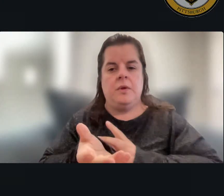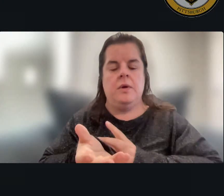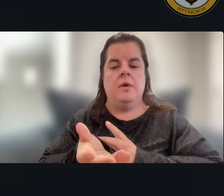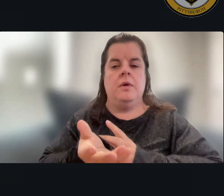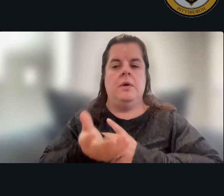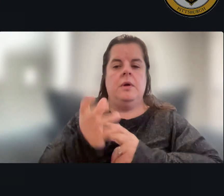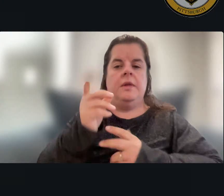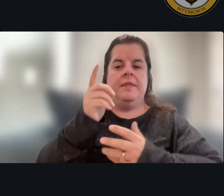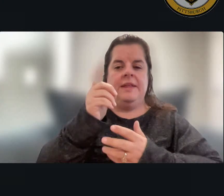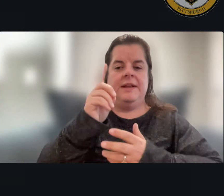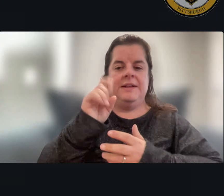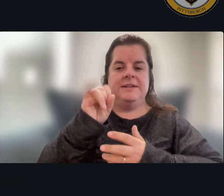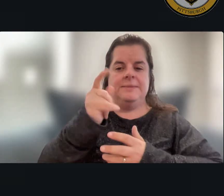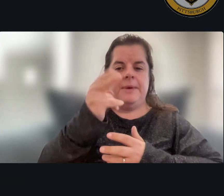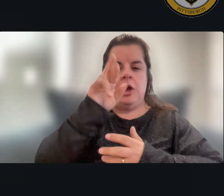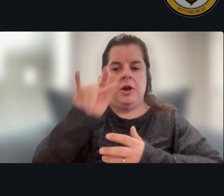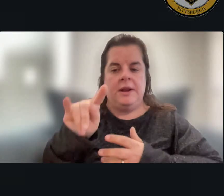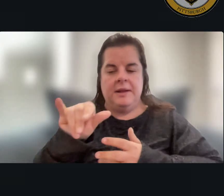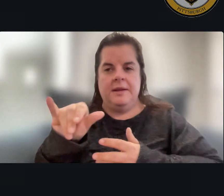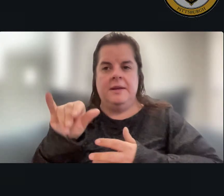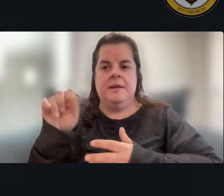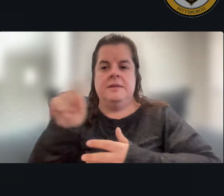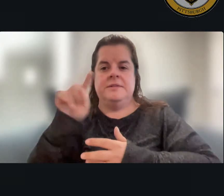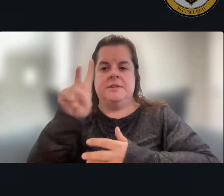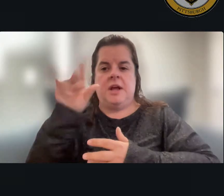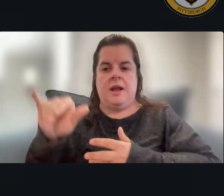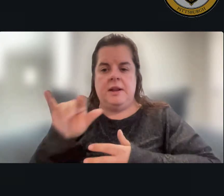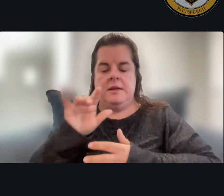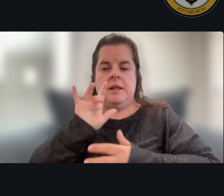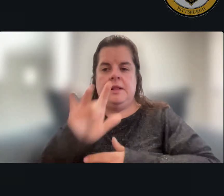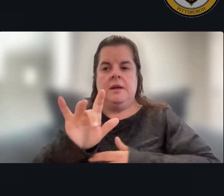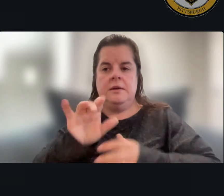Study webpage there. There are links to participate